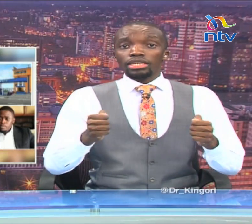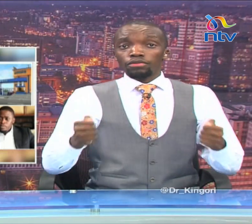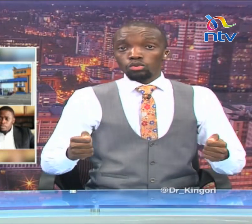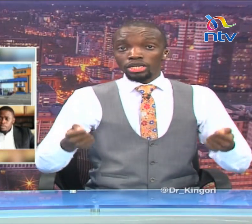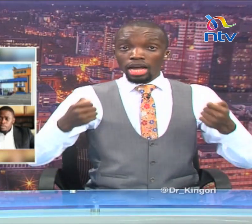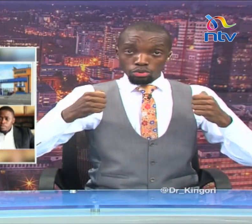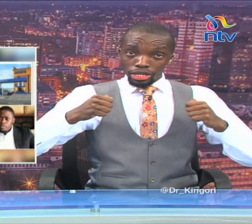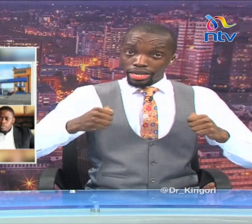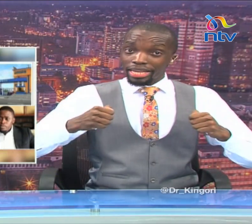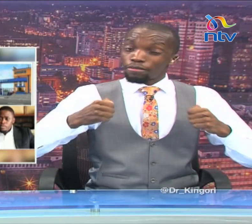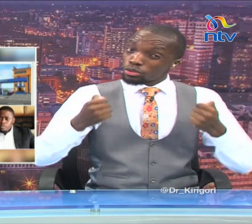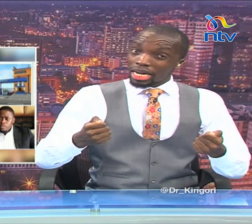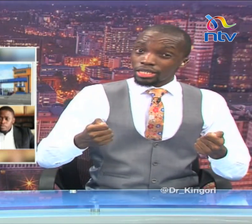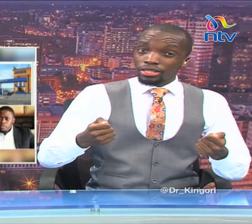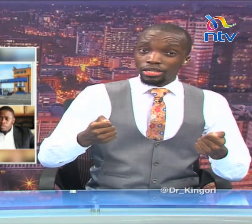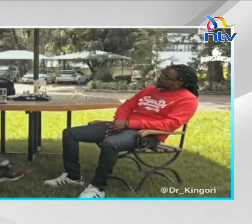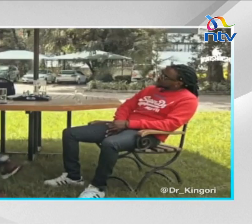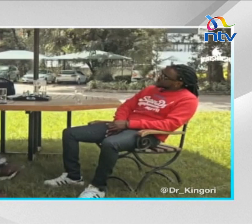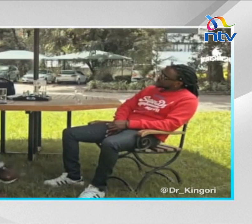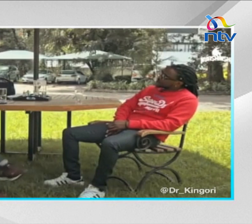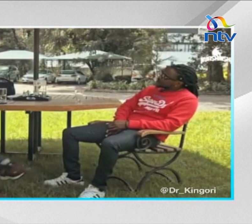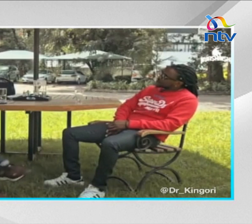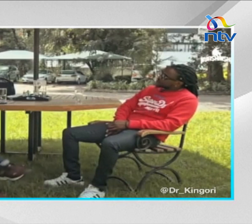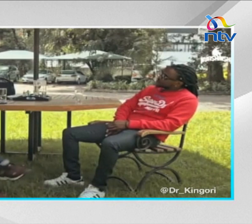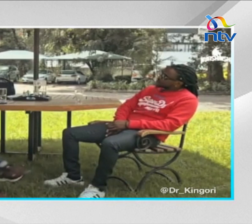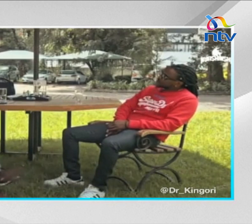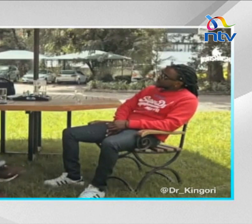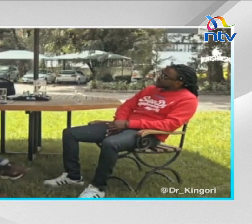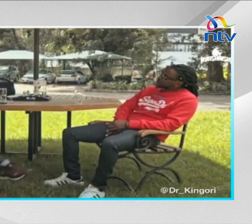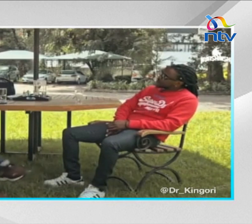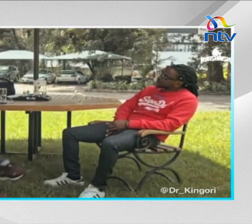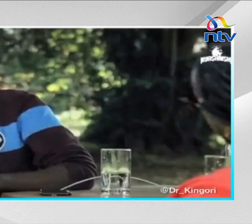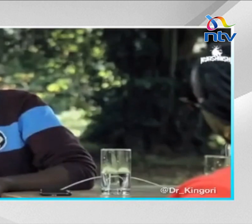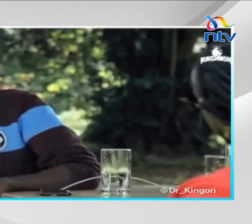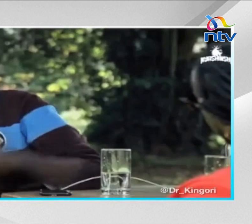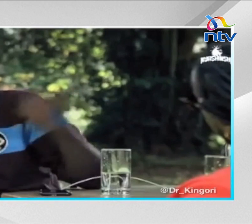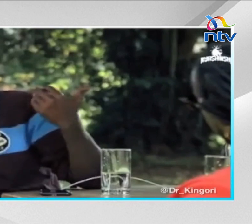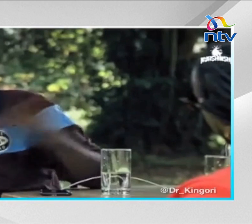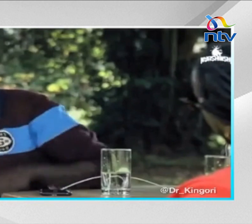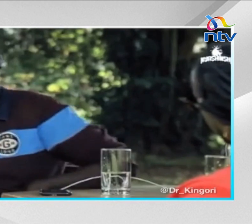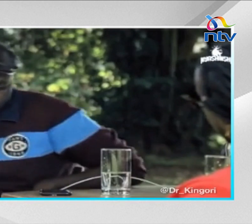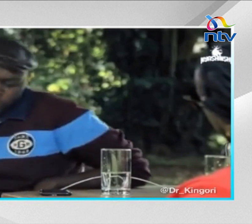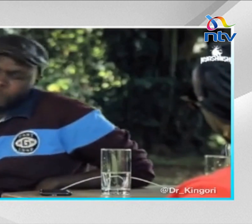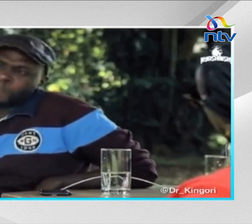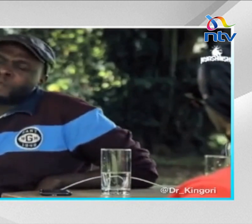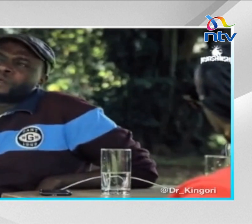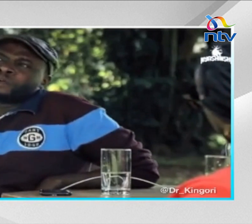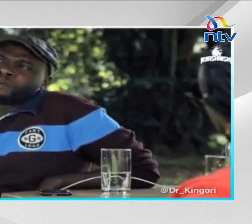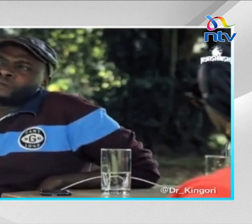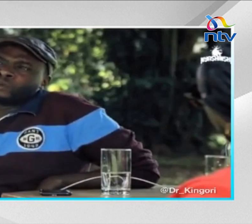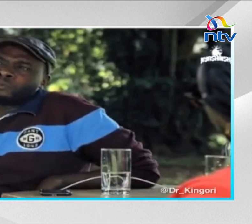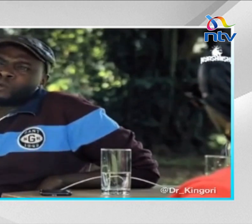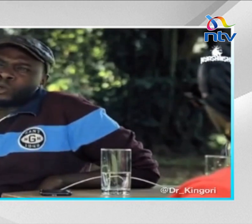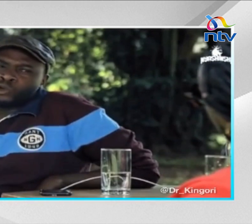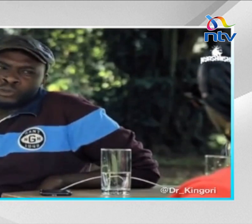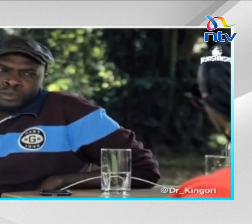never set foot outside Kenya for studies. Sijatoka Kenya, in terms of education. Yeah. Education, I nilikuwa hapa, nilijoin Kampo. Nice.